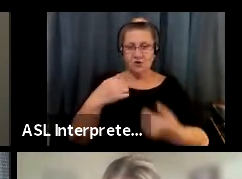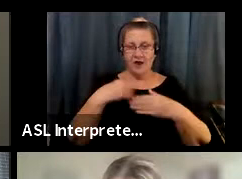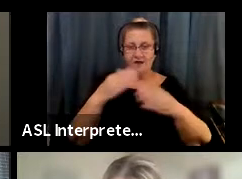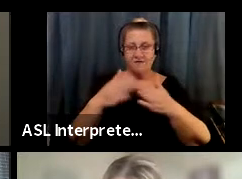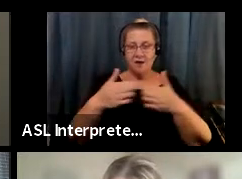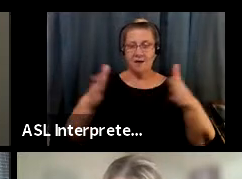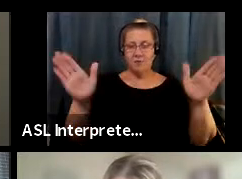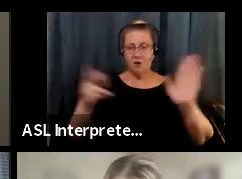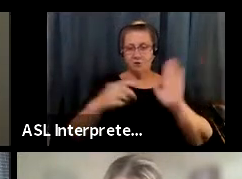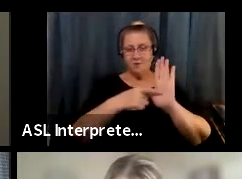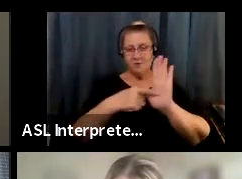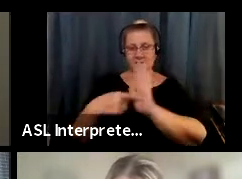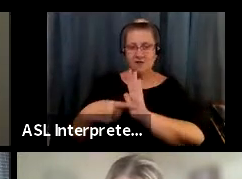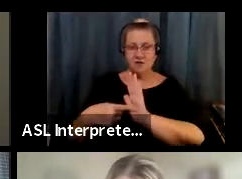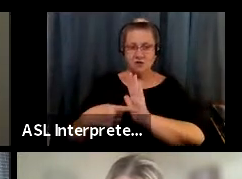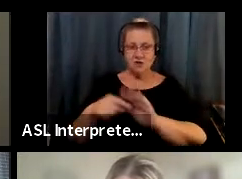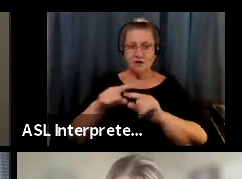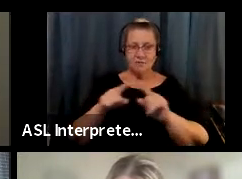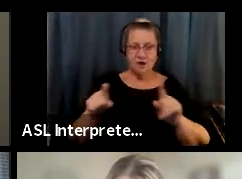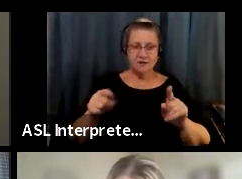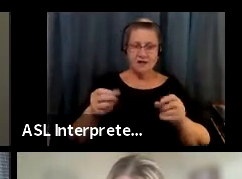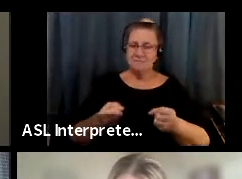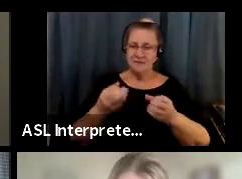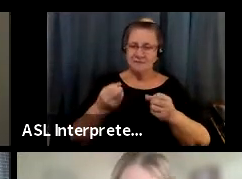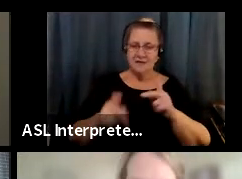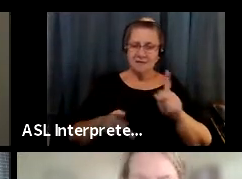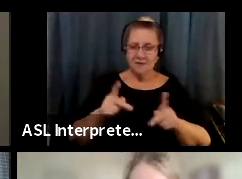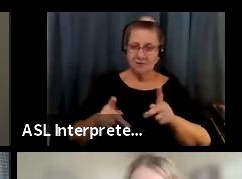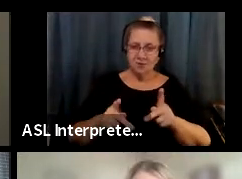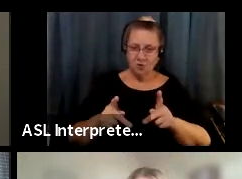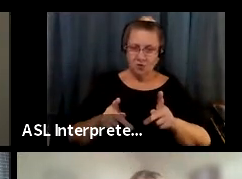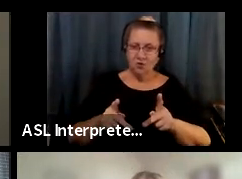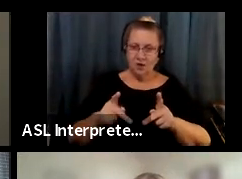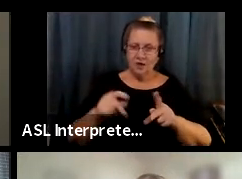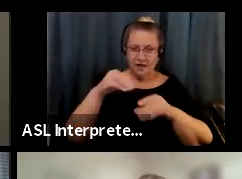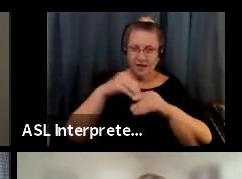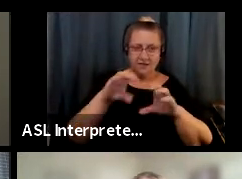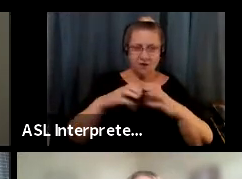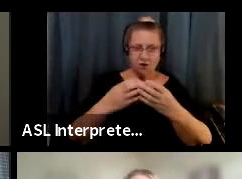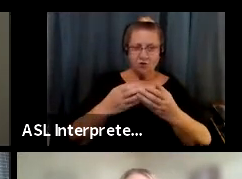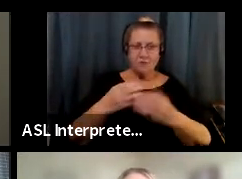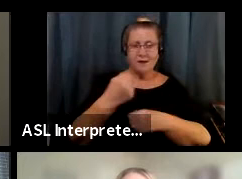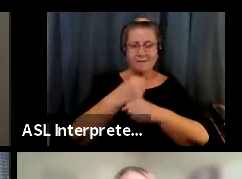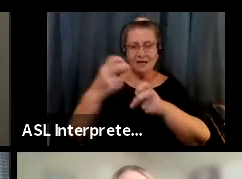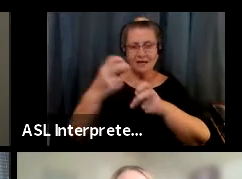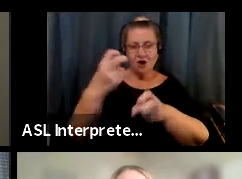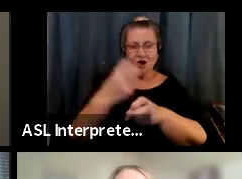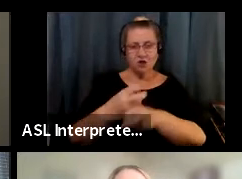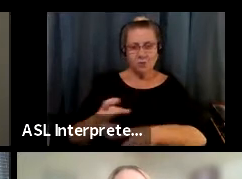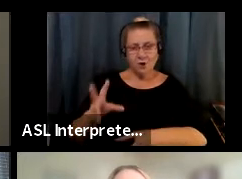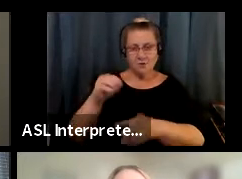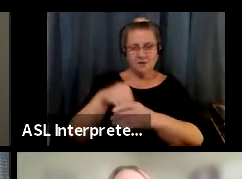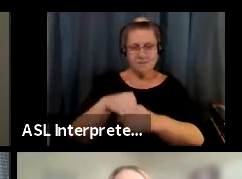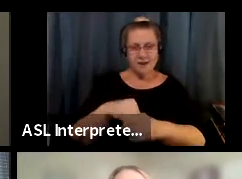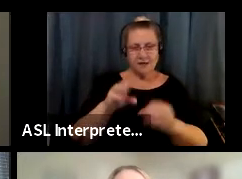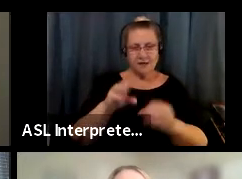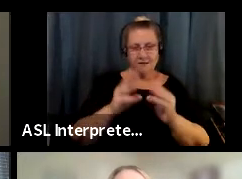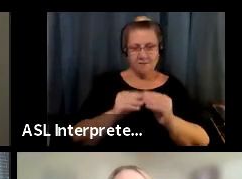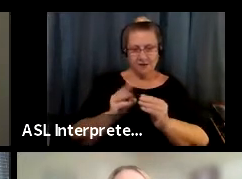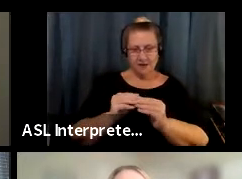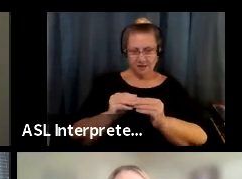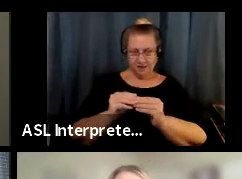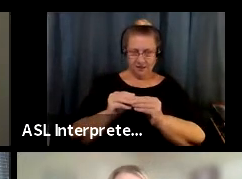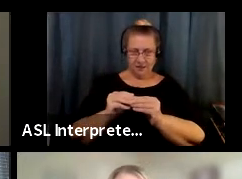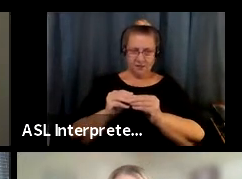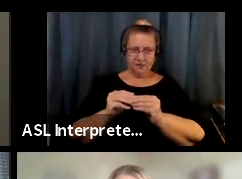the large number of participants made it sometimes difficult to participate in the meetings. Upon reflection, I believe that it would